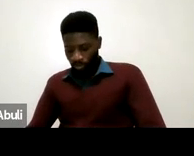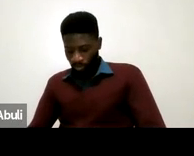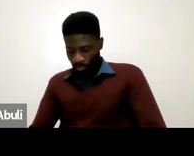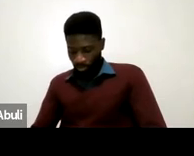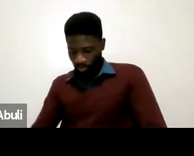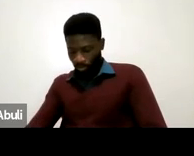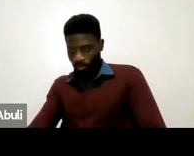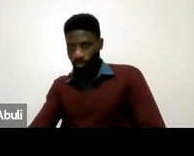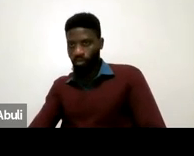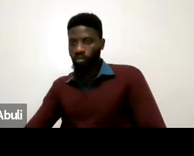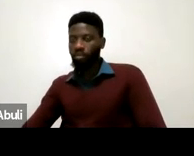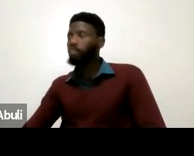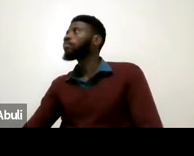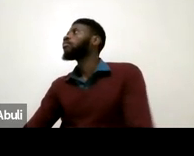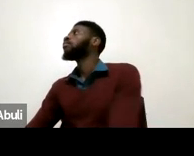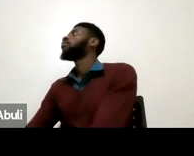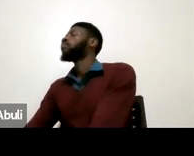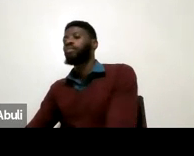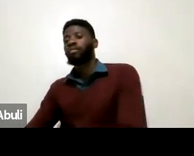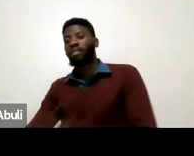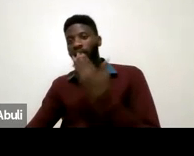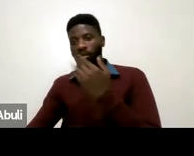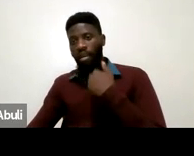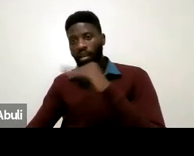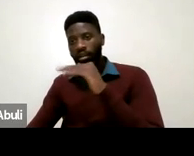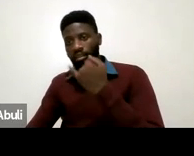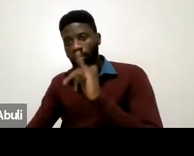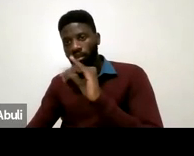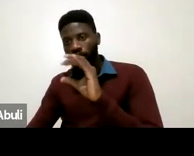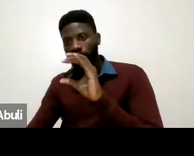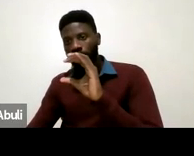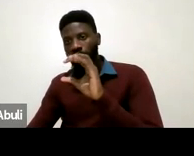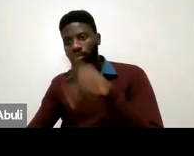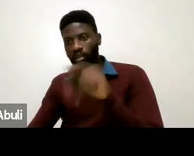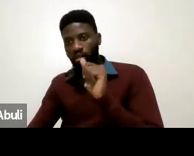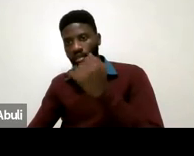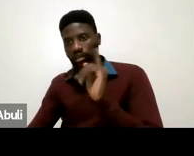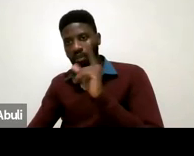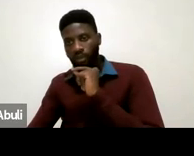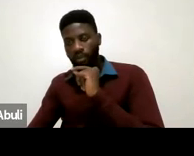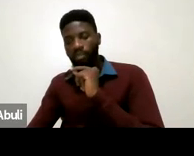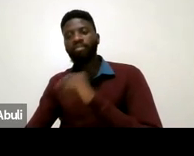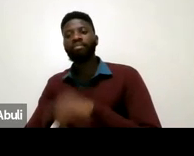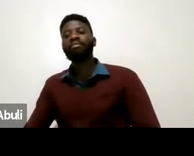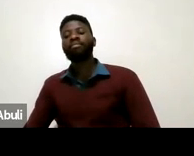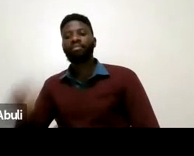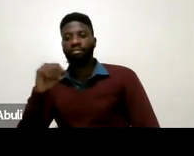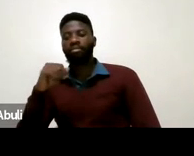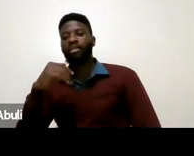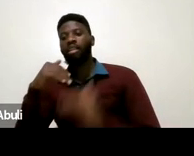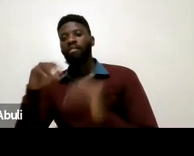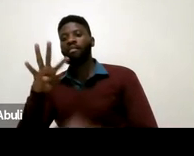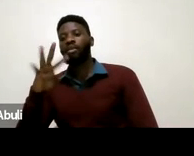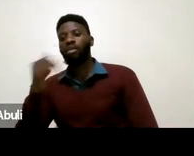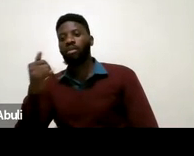Thank you so much. If I may ask, Chili, have you tried CPA? Yes, Just ask- I'm doing my level 4.